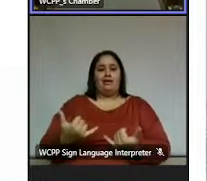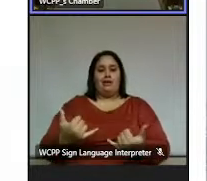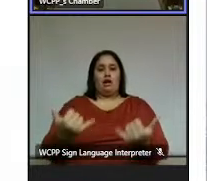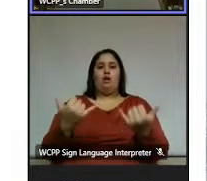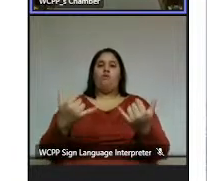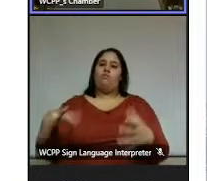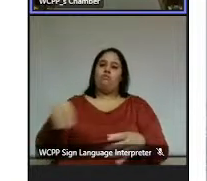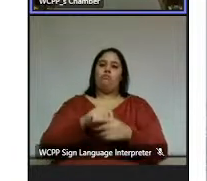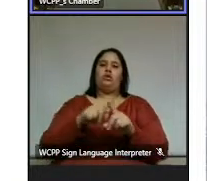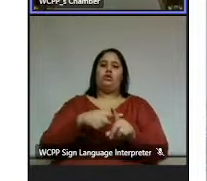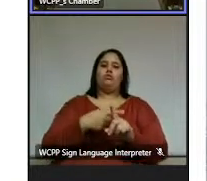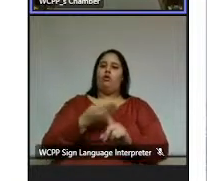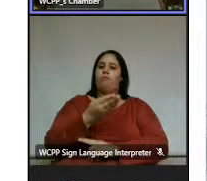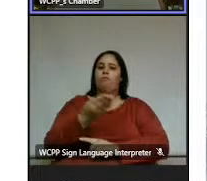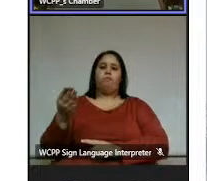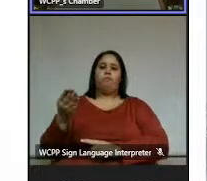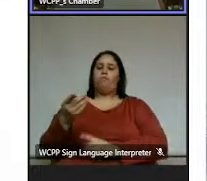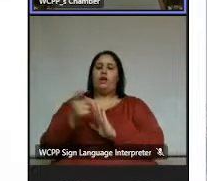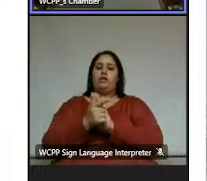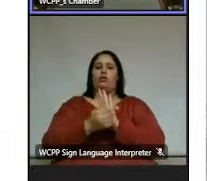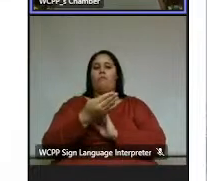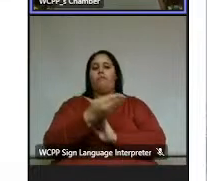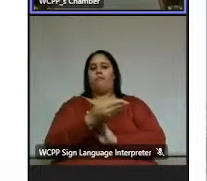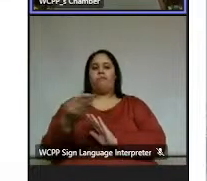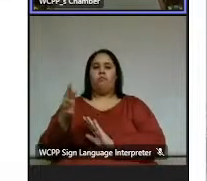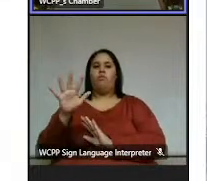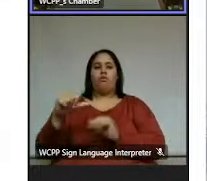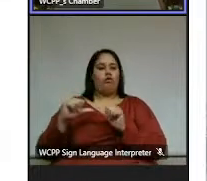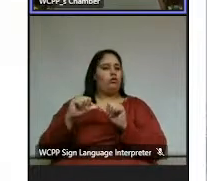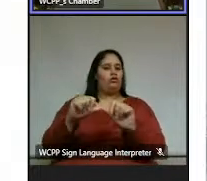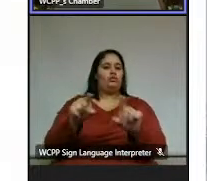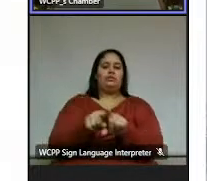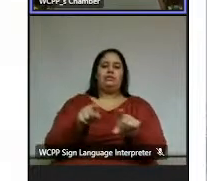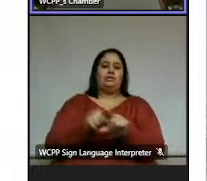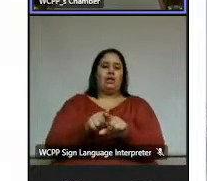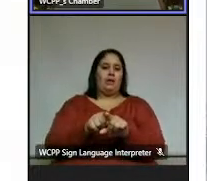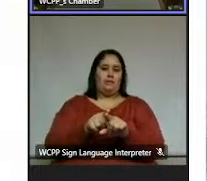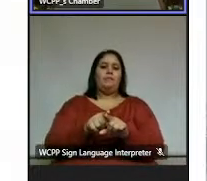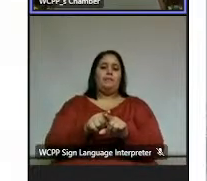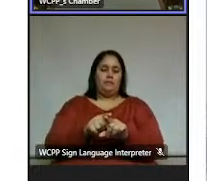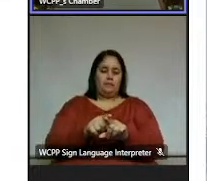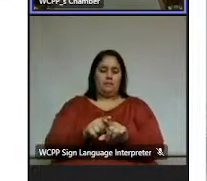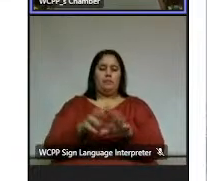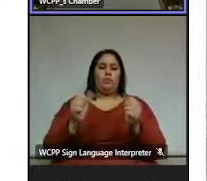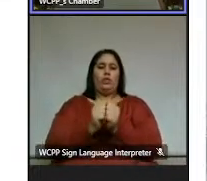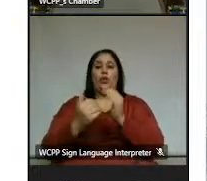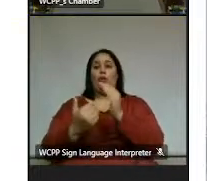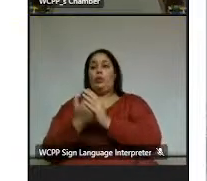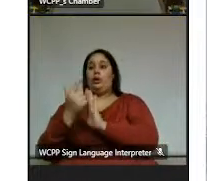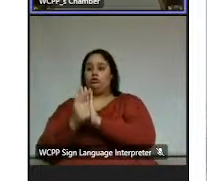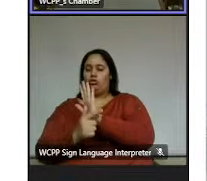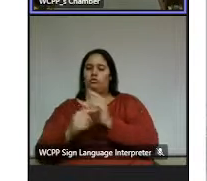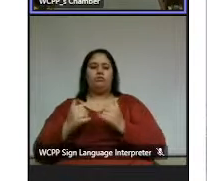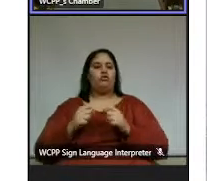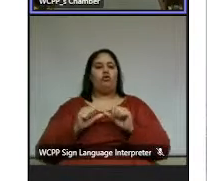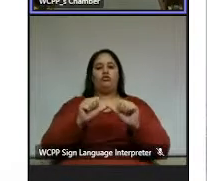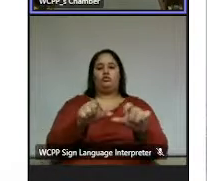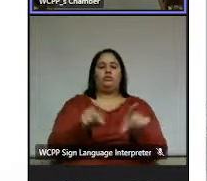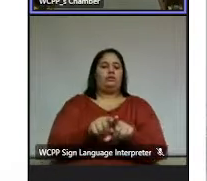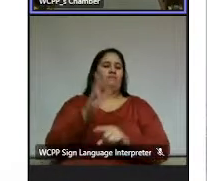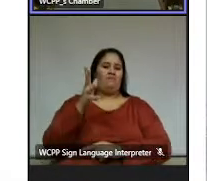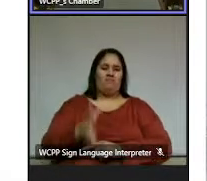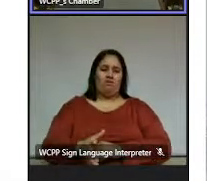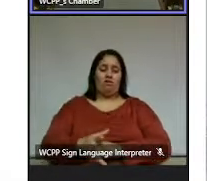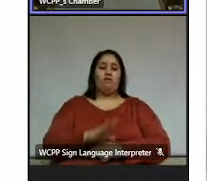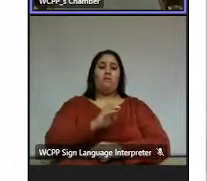the tasks are required by existing legislation will continue to do so in the new legislation. The bill will